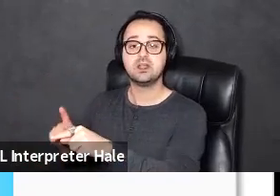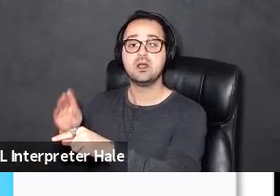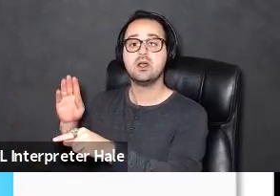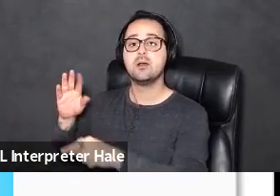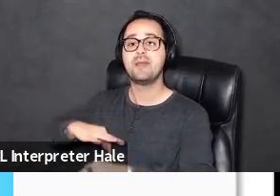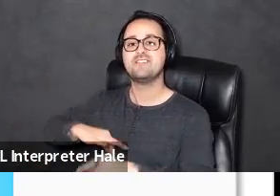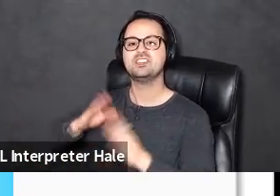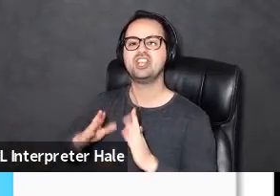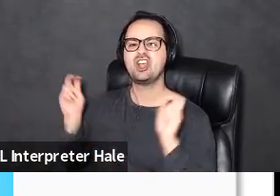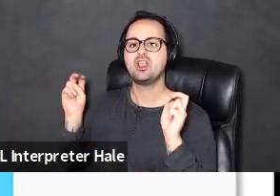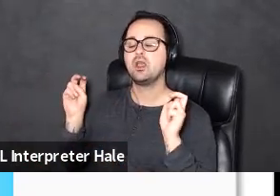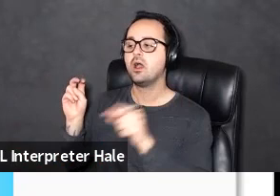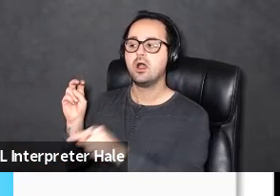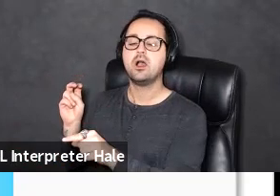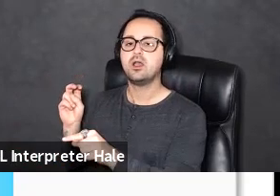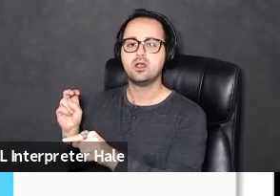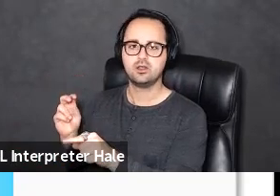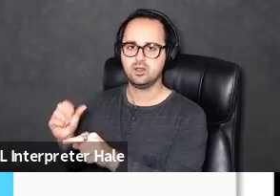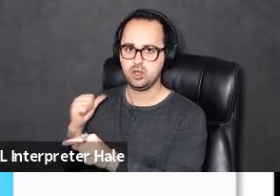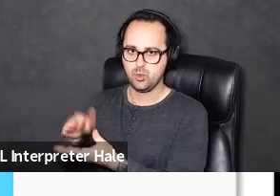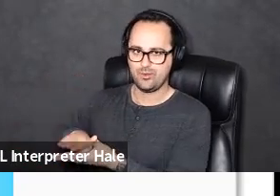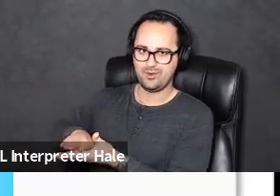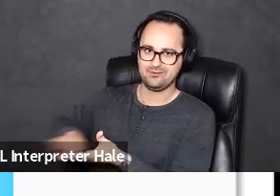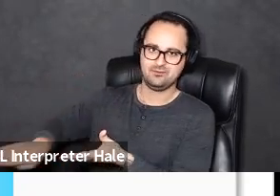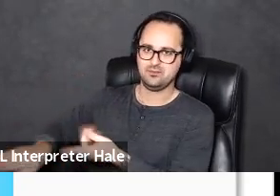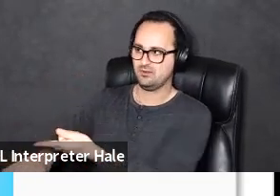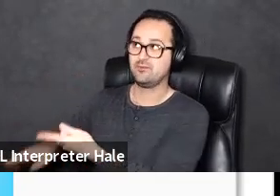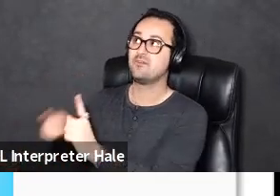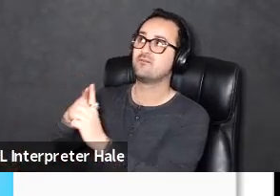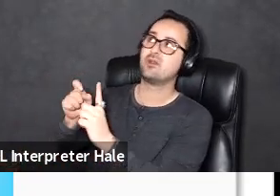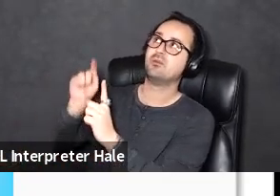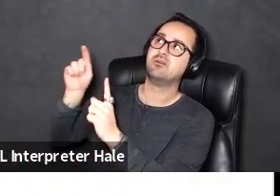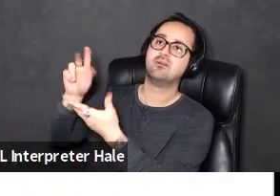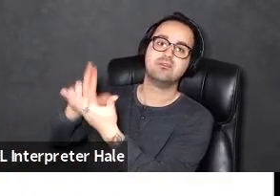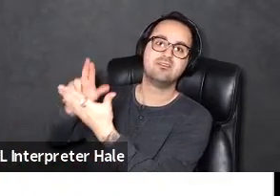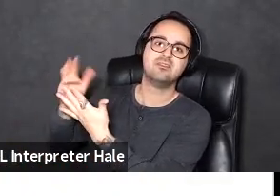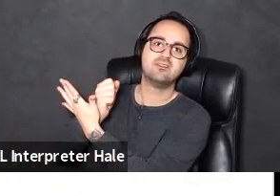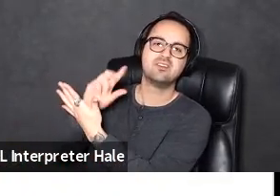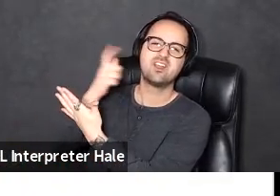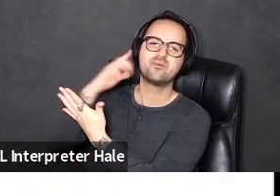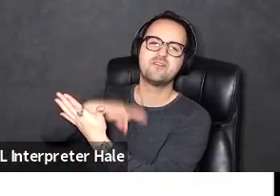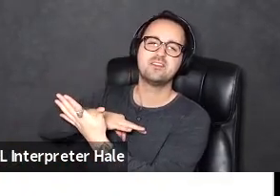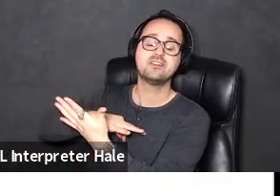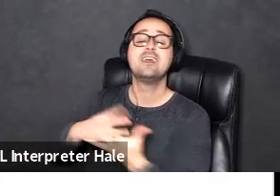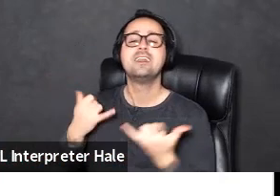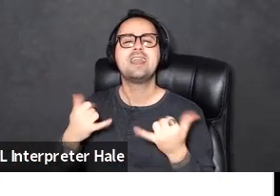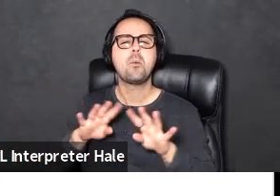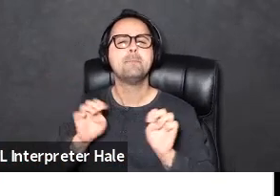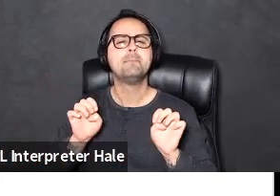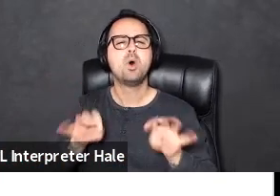won't disclude your child from government benefits. Absolutely. Terrific. So we do want to ask a quick poll